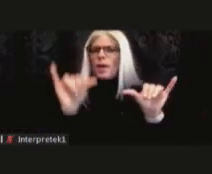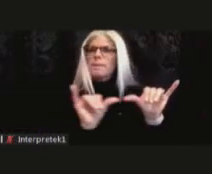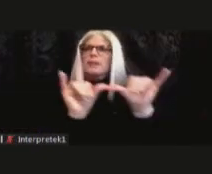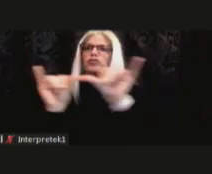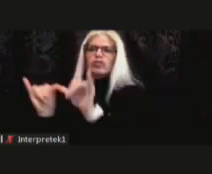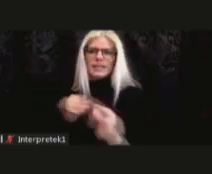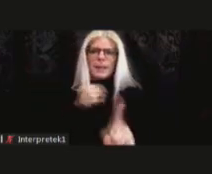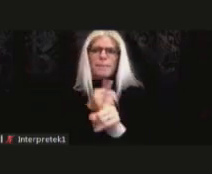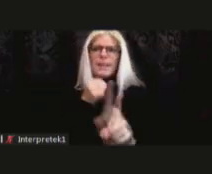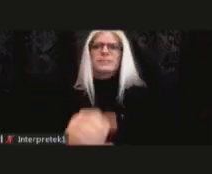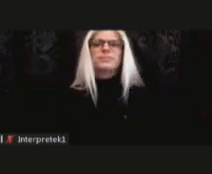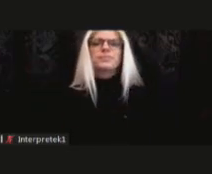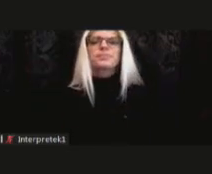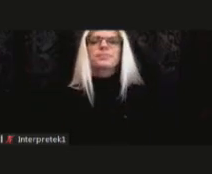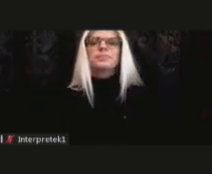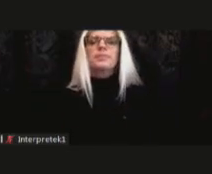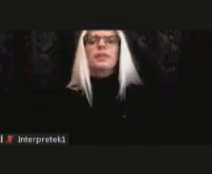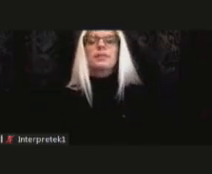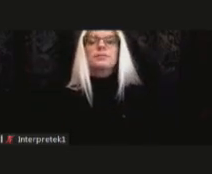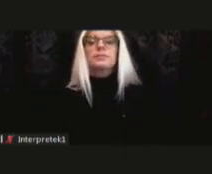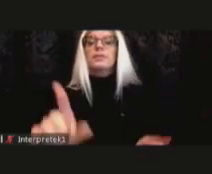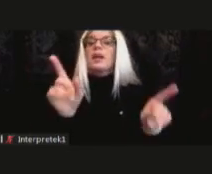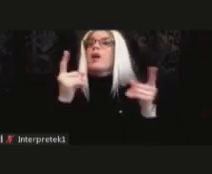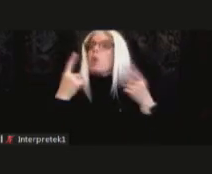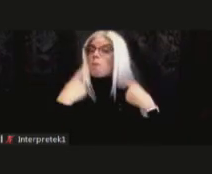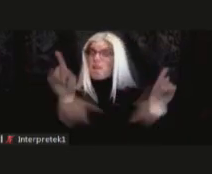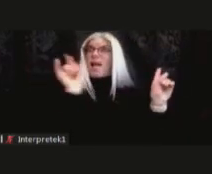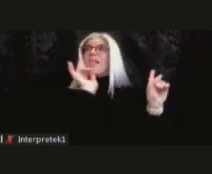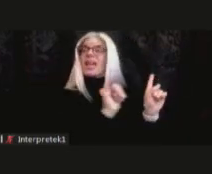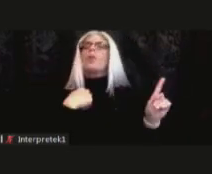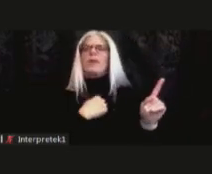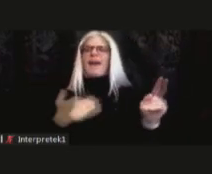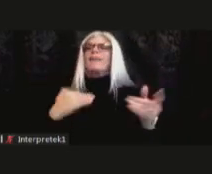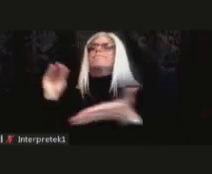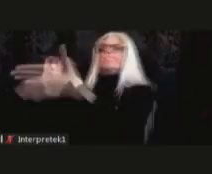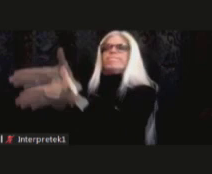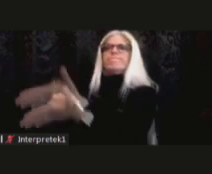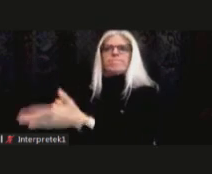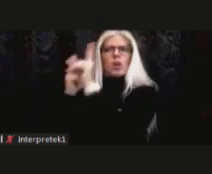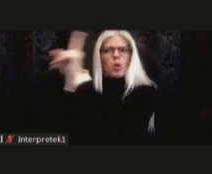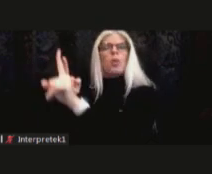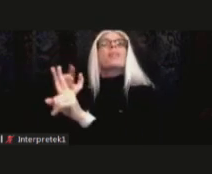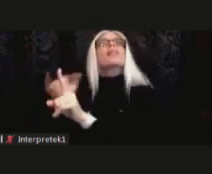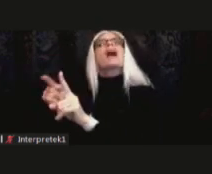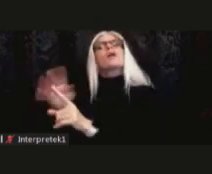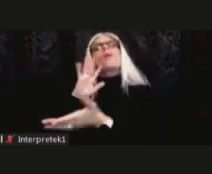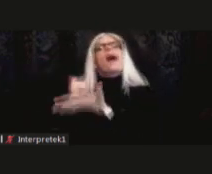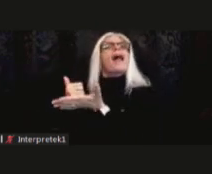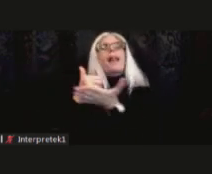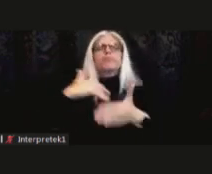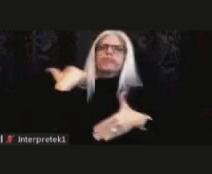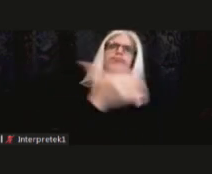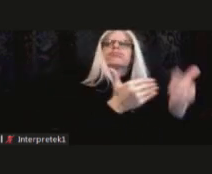As a result of this process, we have formed the following goals that will guide the work of our campaign. We will continue to build our network